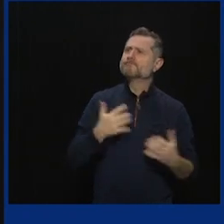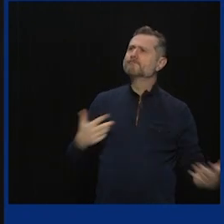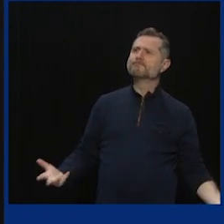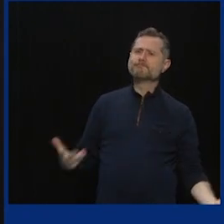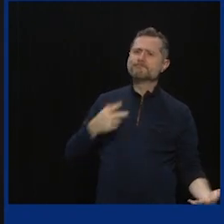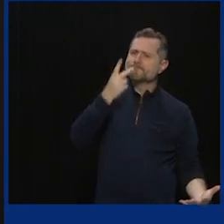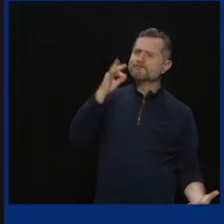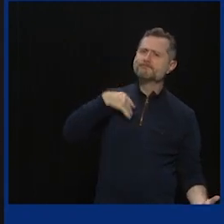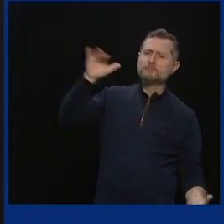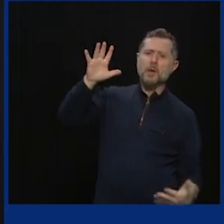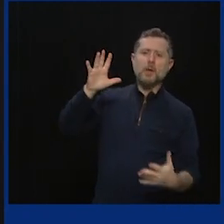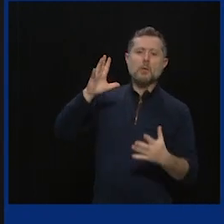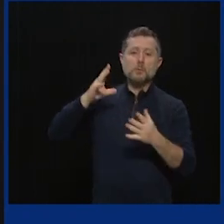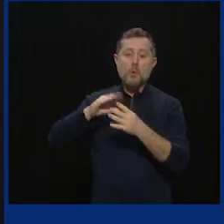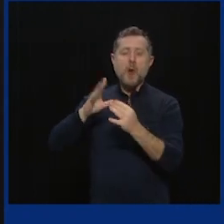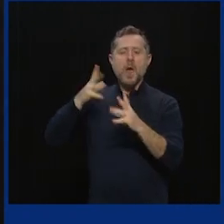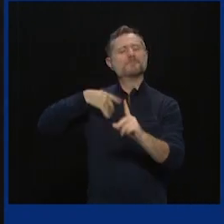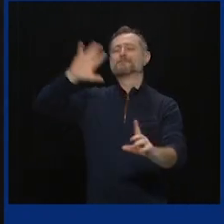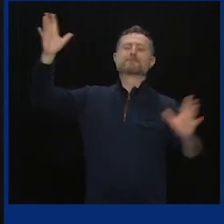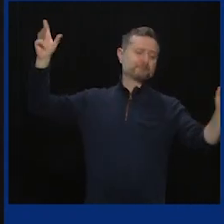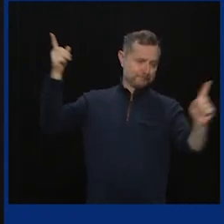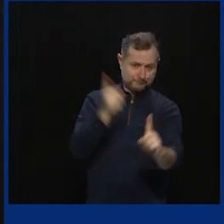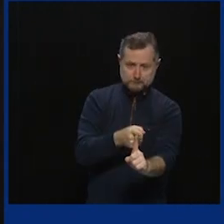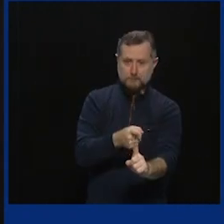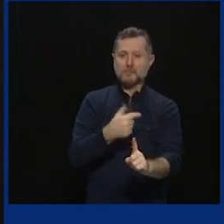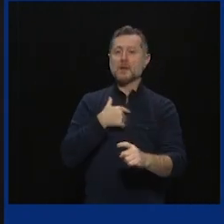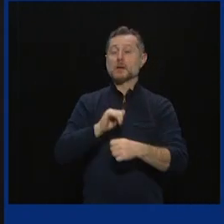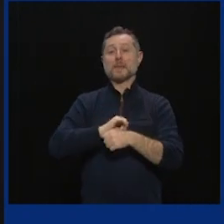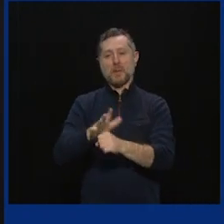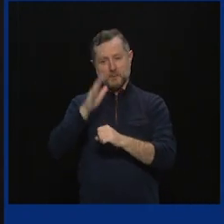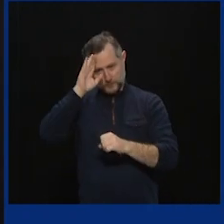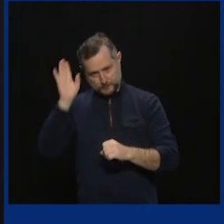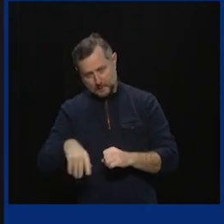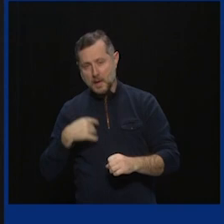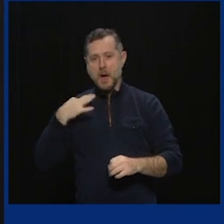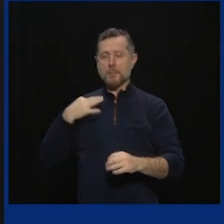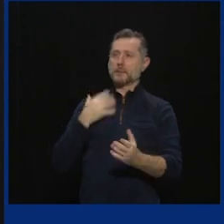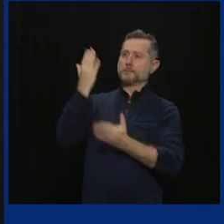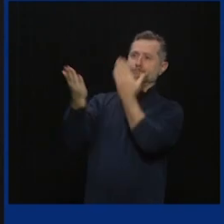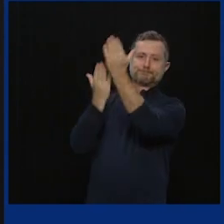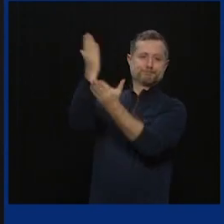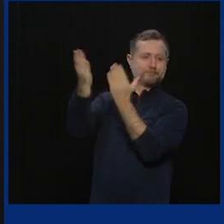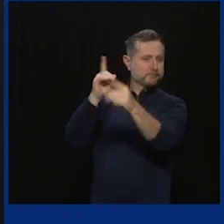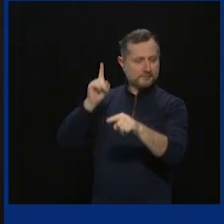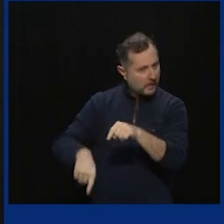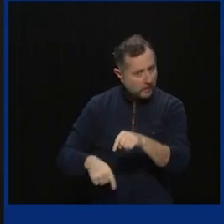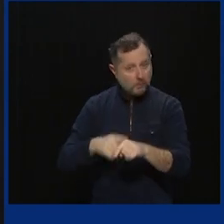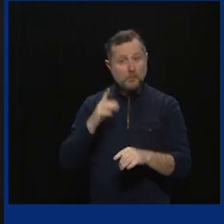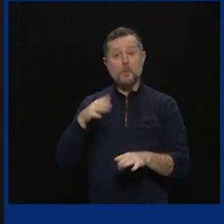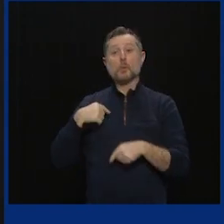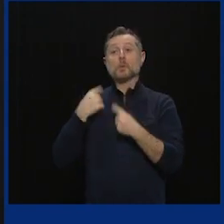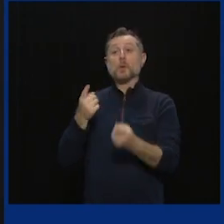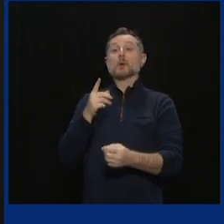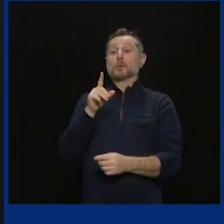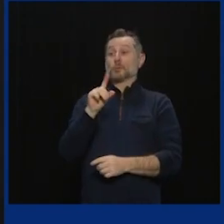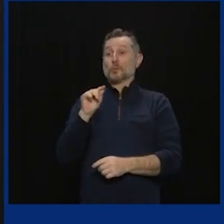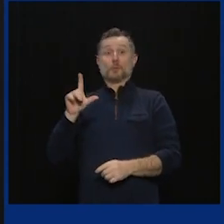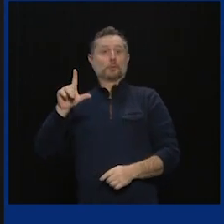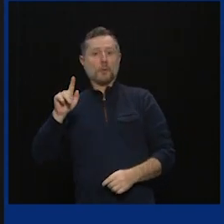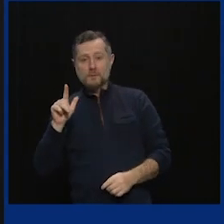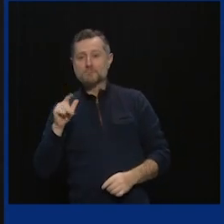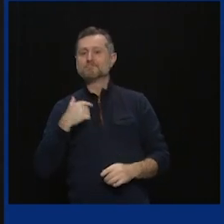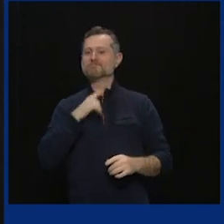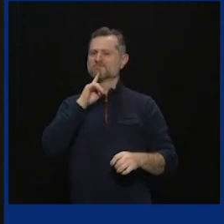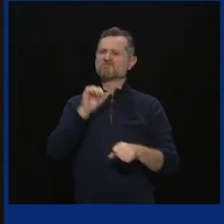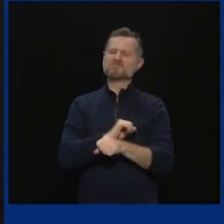during the pandemic, we were not able to apply. And here we are in 2021, and we said, let's try for